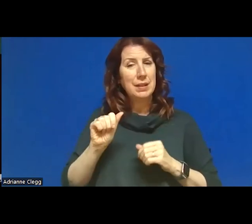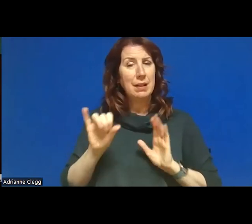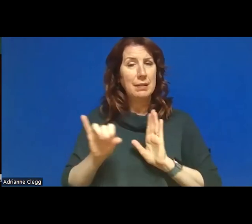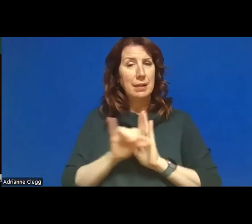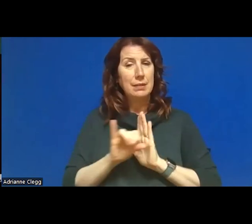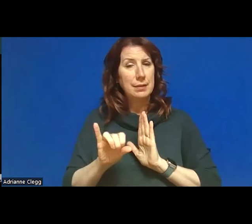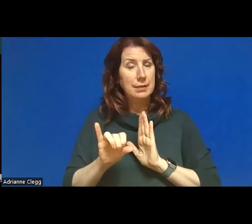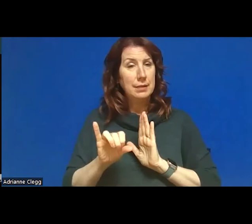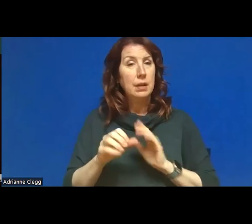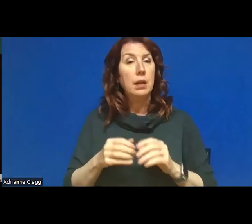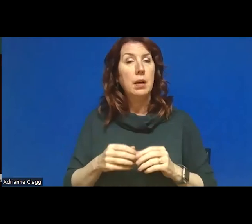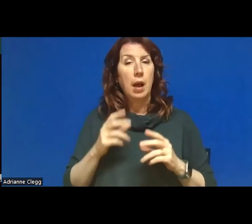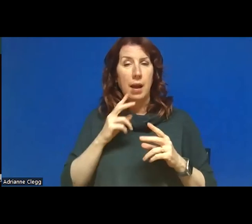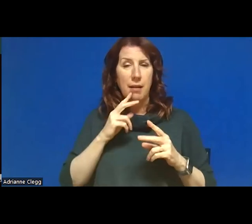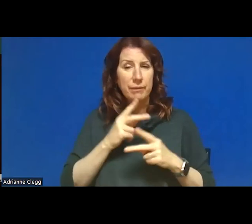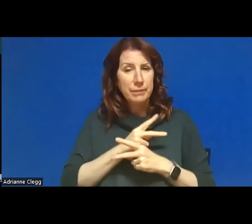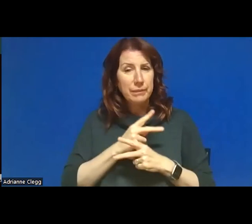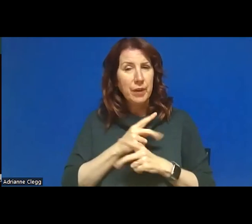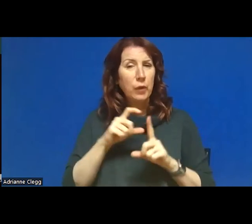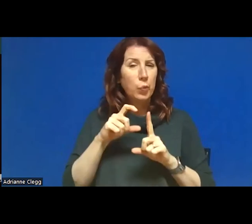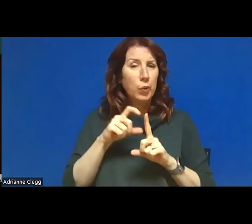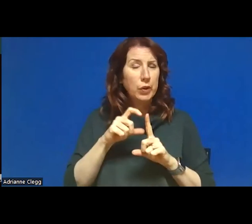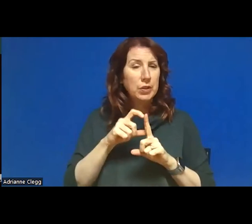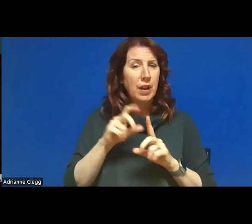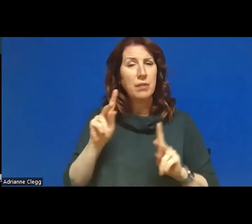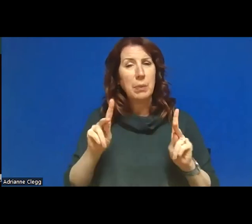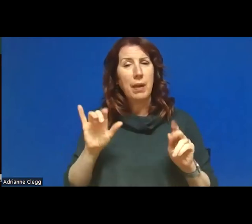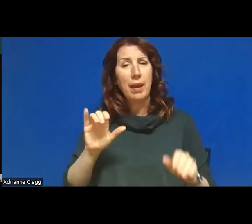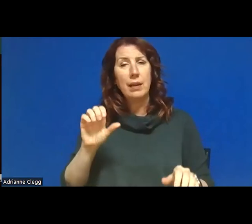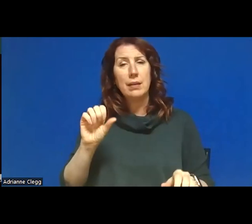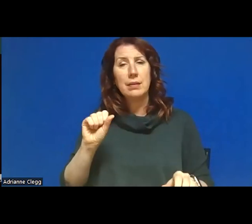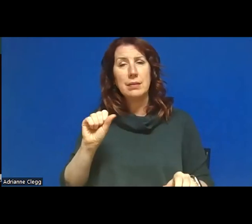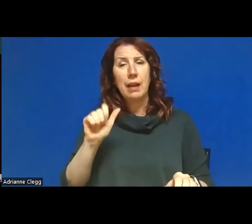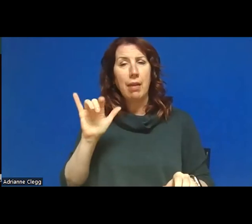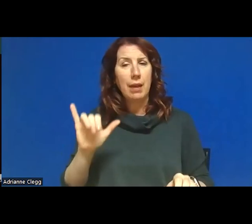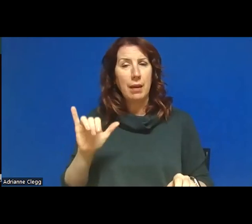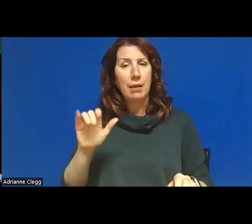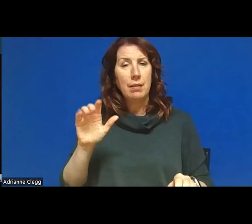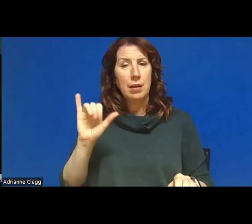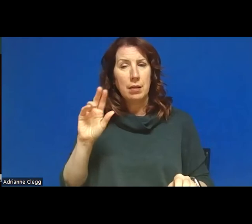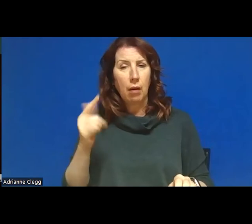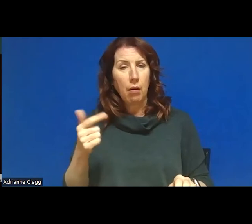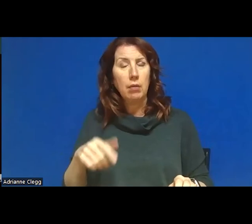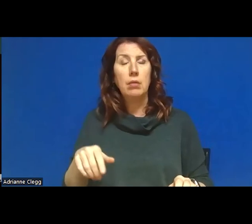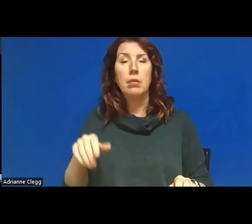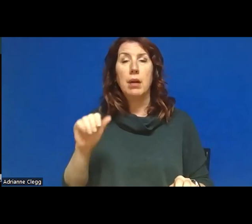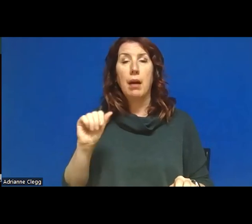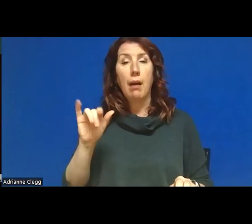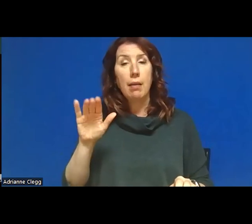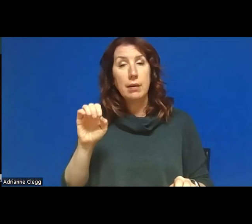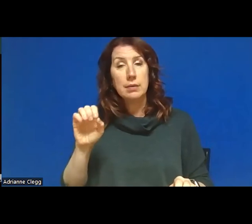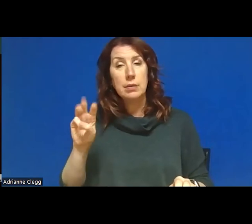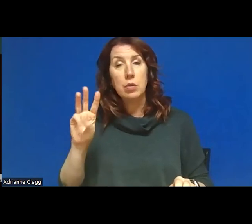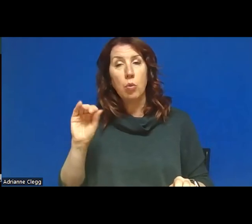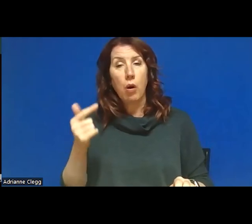And I found the words of people like Stella Young and Alice Wong and Audre Lorde.